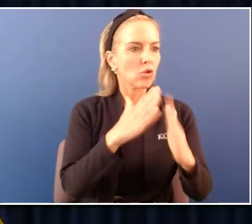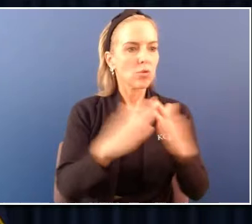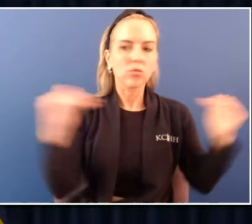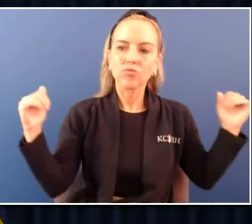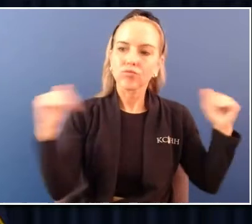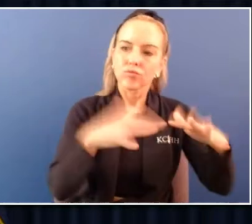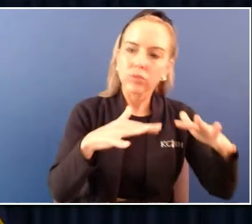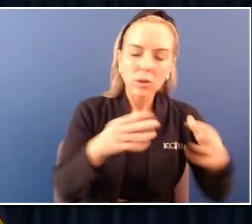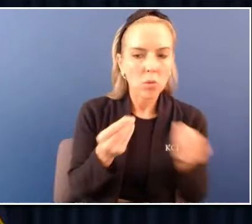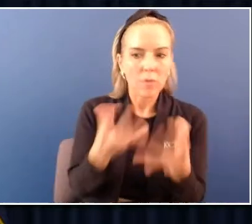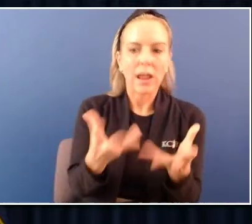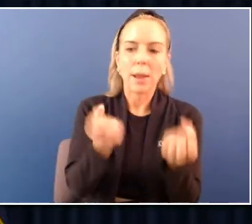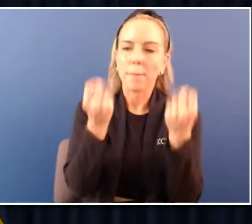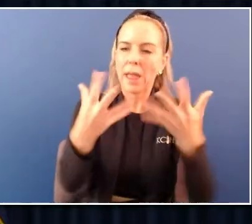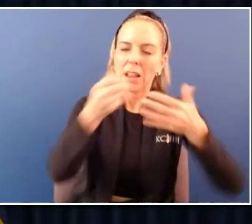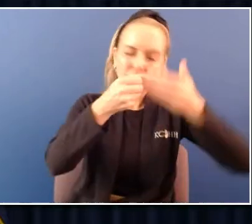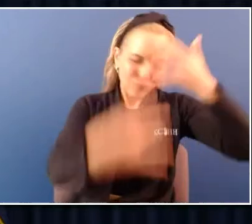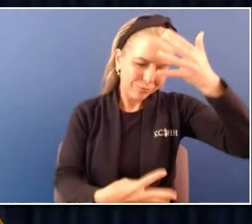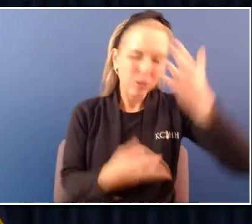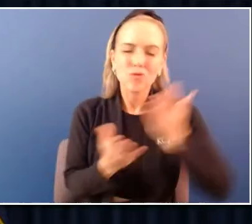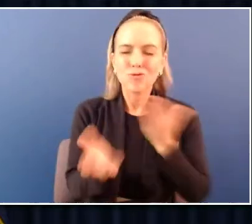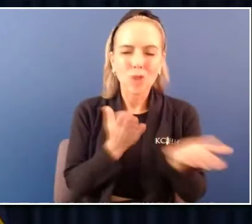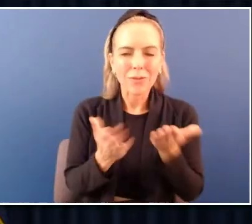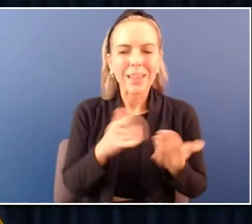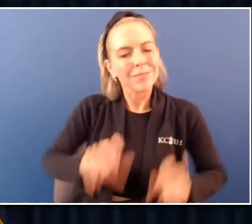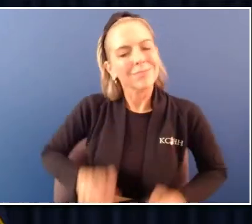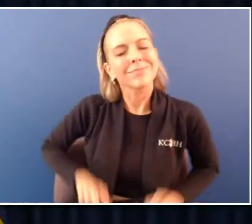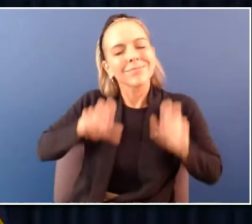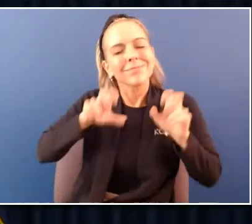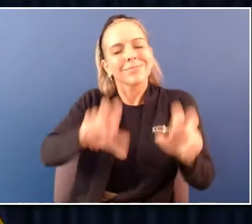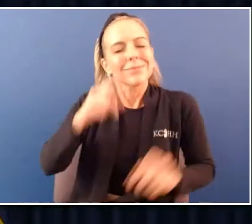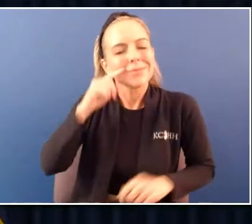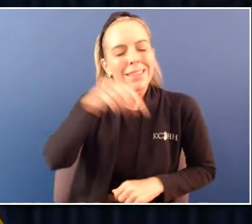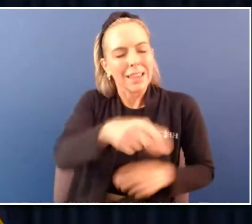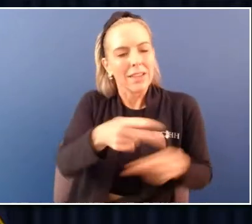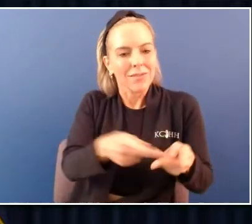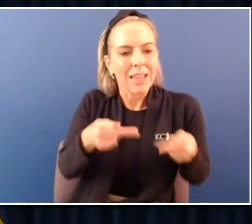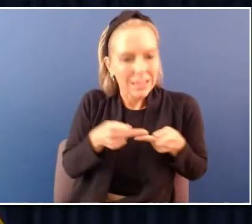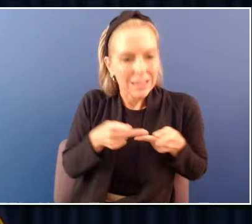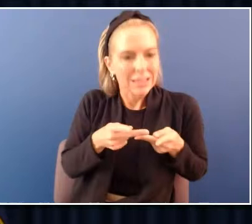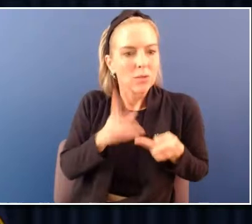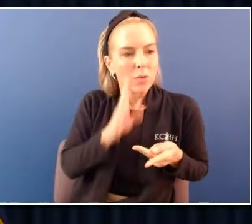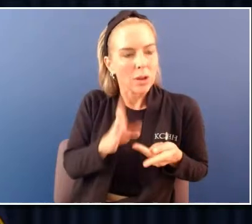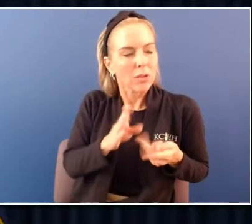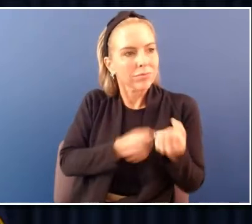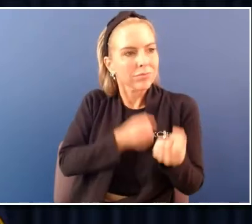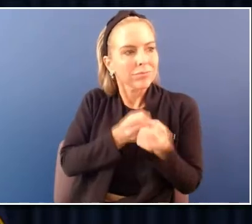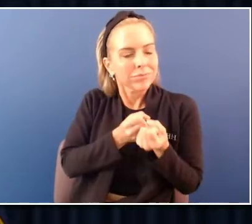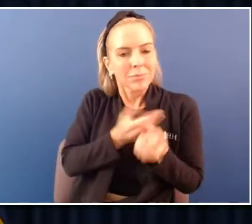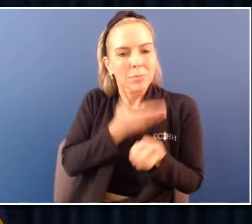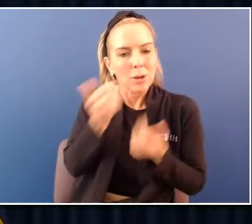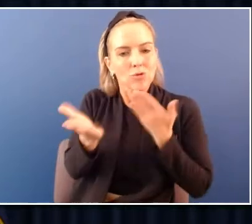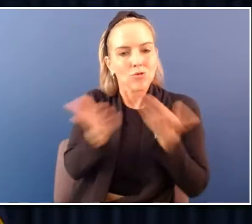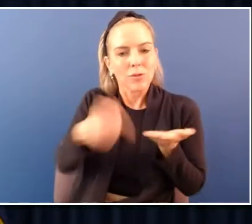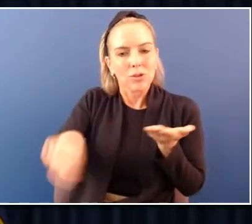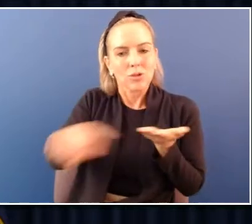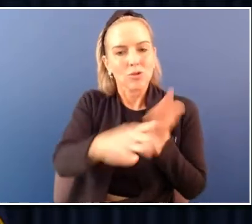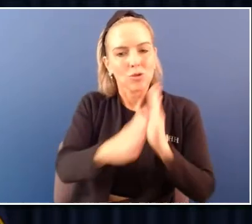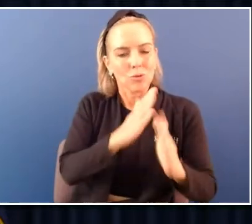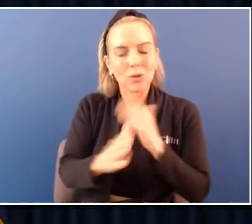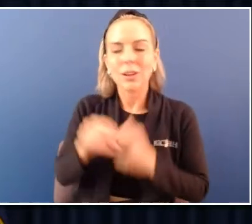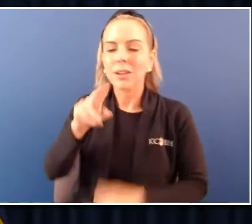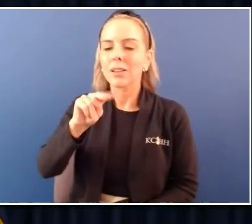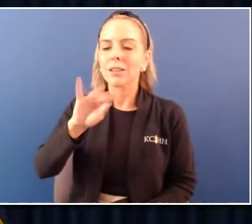services. This is further investment in that facility that will better serve the community. Nicholas County will